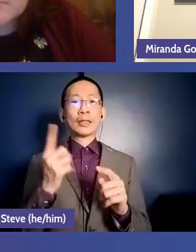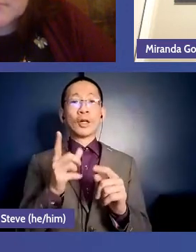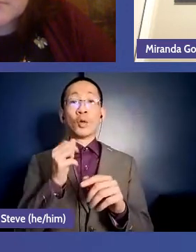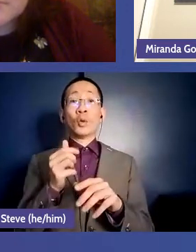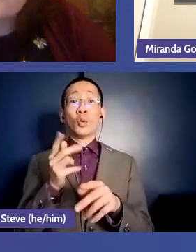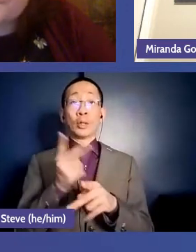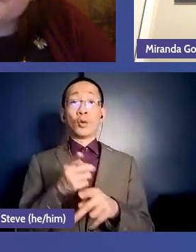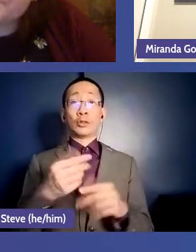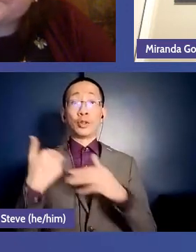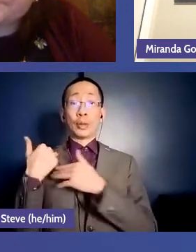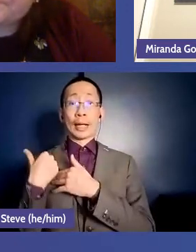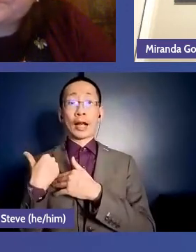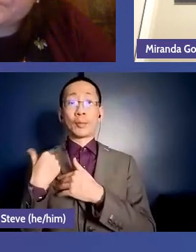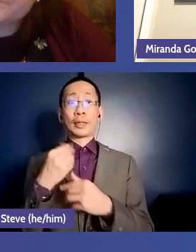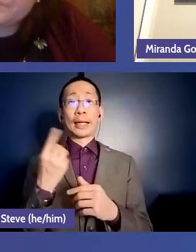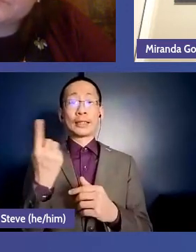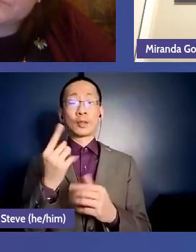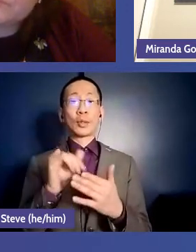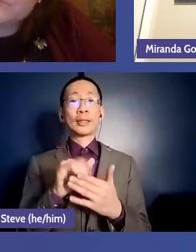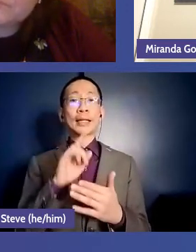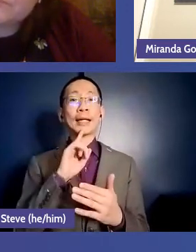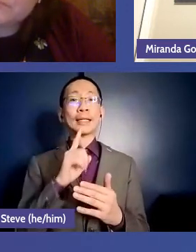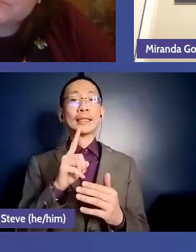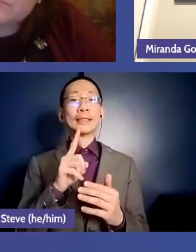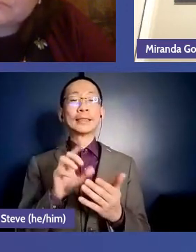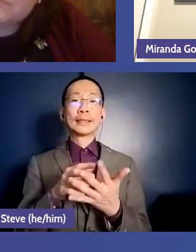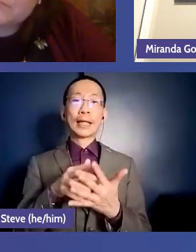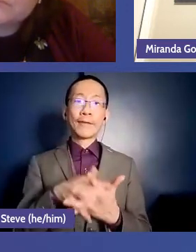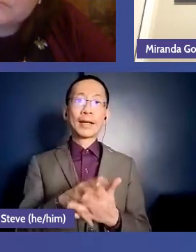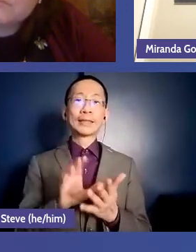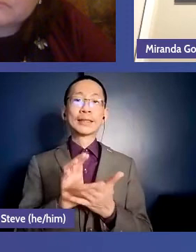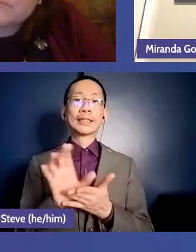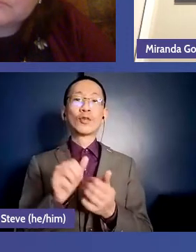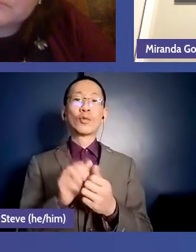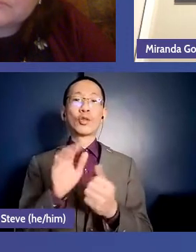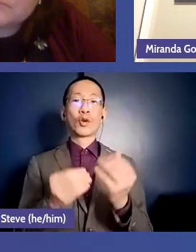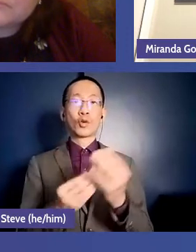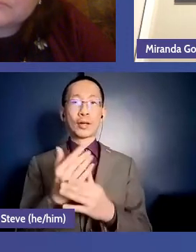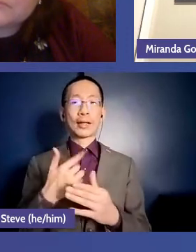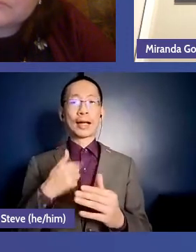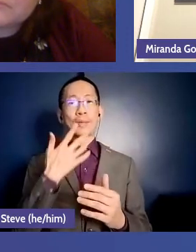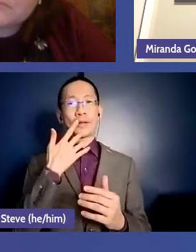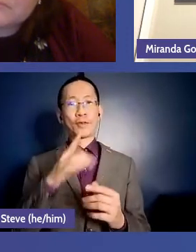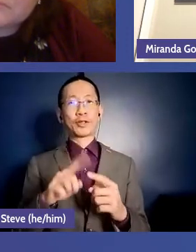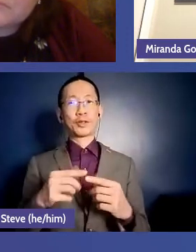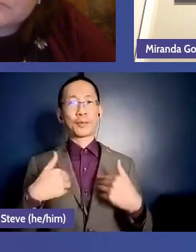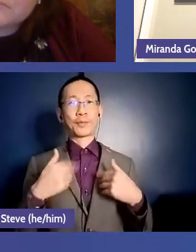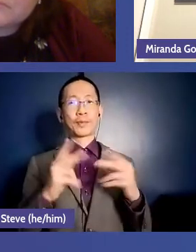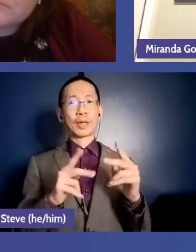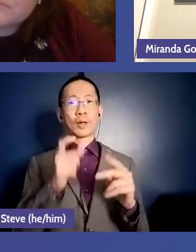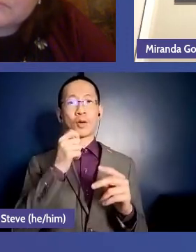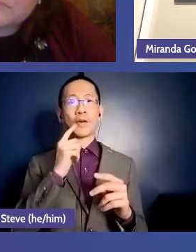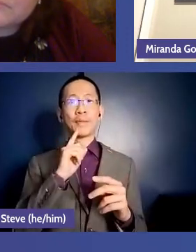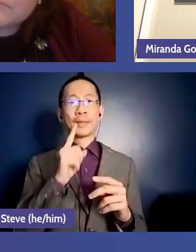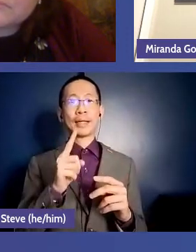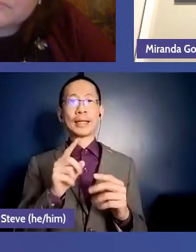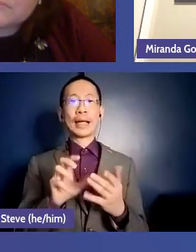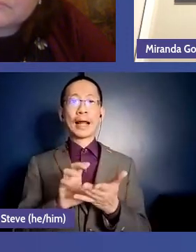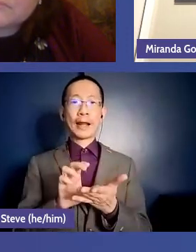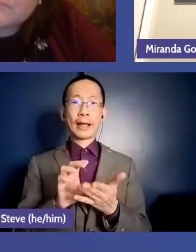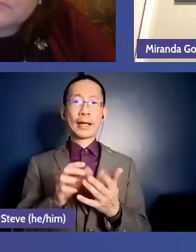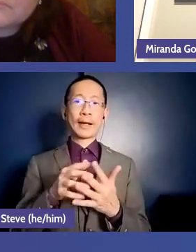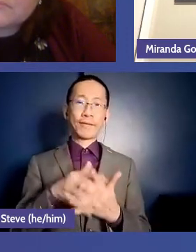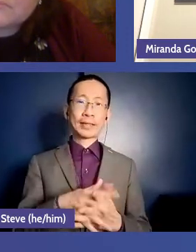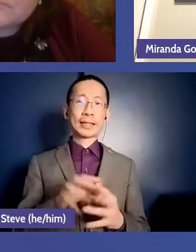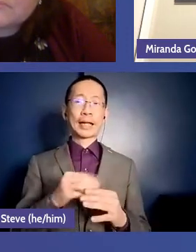accountable, right? And someone that is really invested in your growth. And I've been really fortunate to have people that have really been, you know, invested in my growth